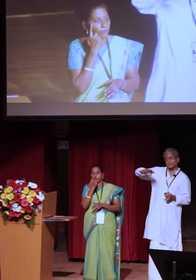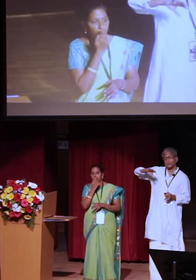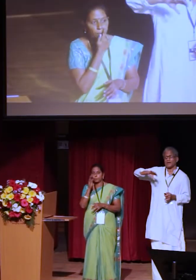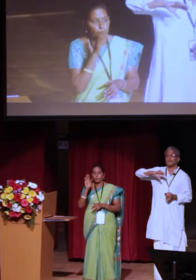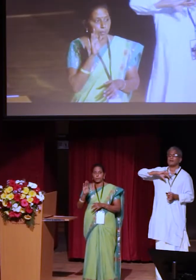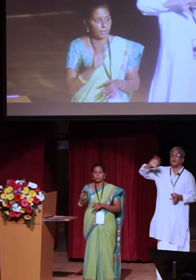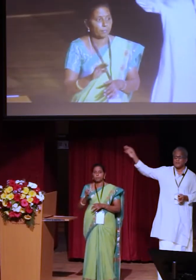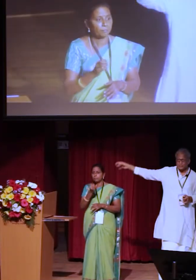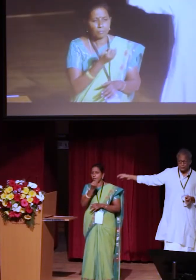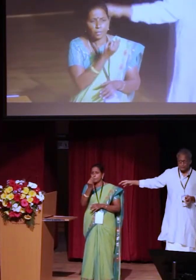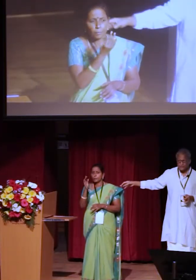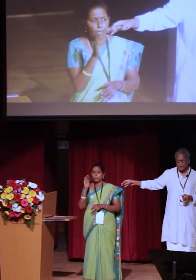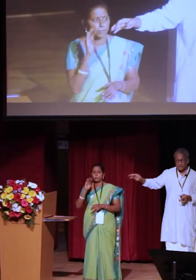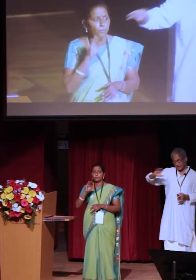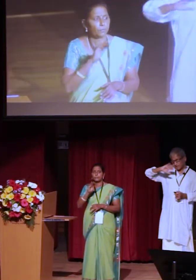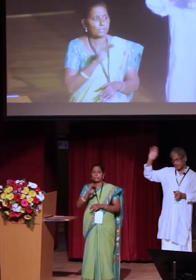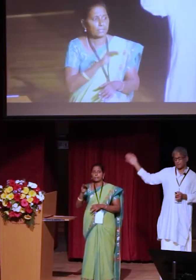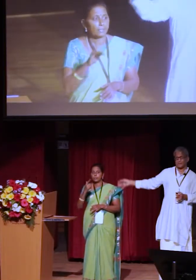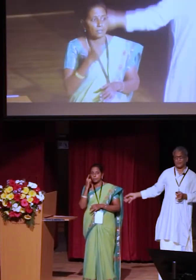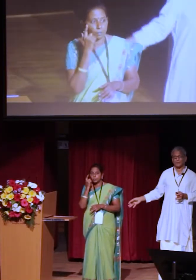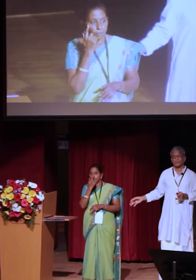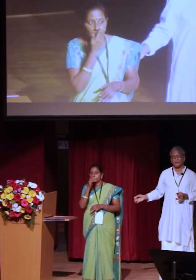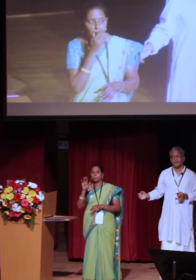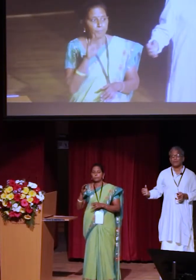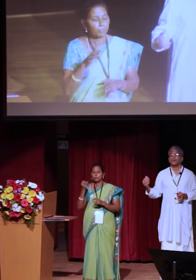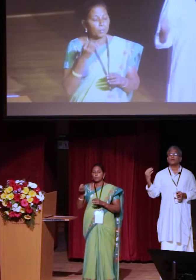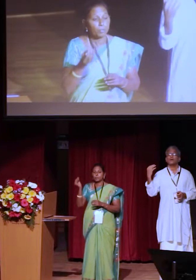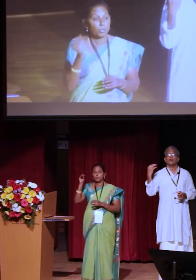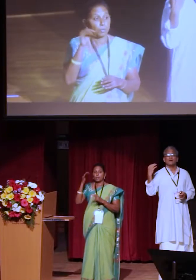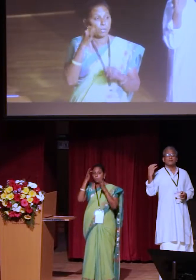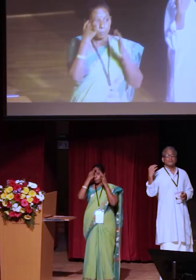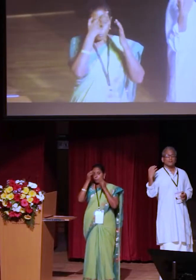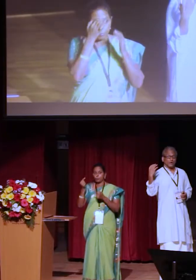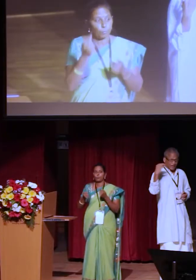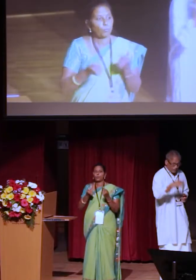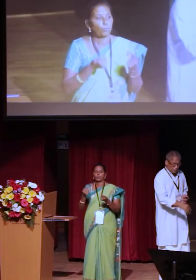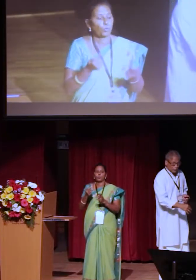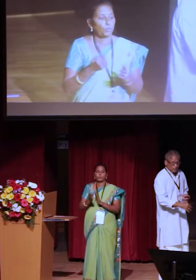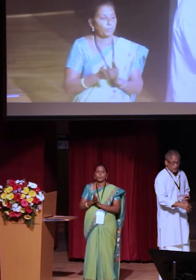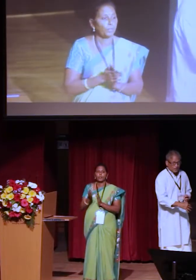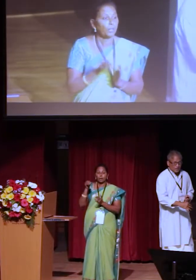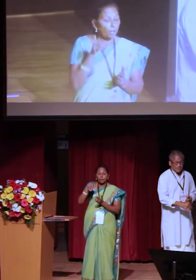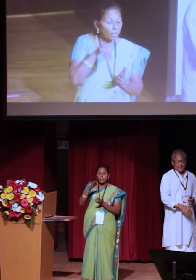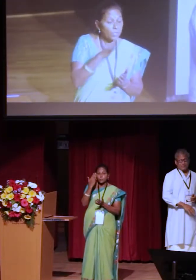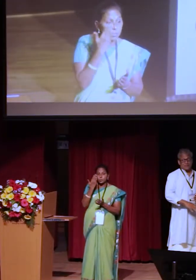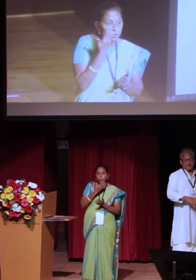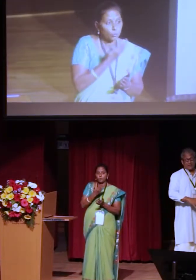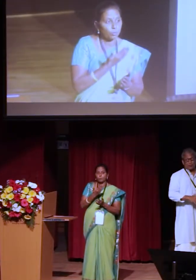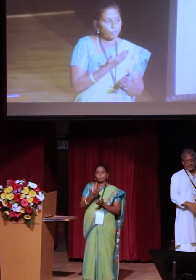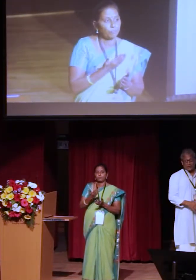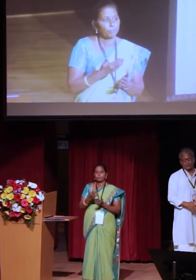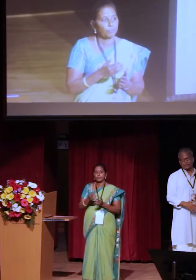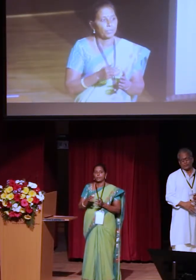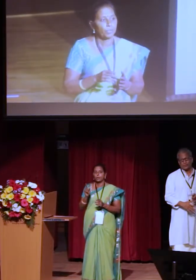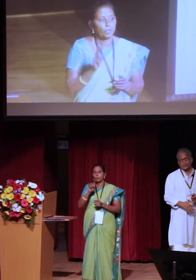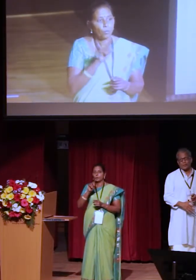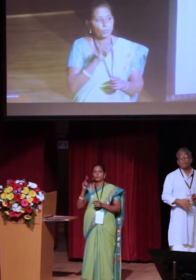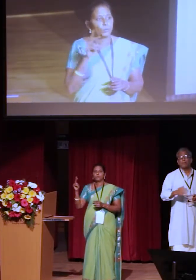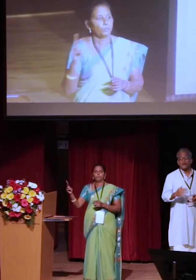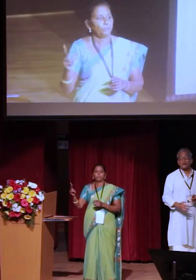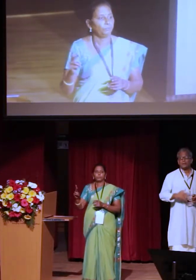of the children who are blind are not even in schools. That's a much bigger problem. We want to look at children who are in school, starting from grade 1,